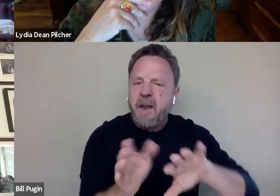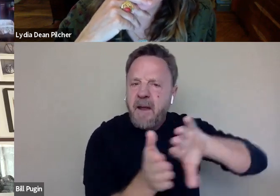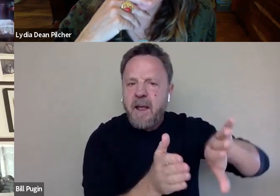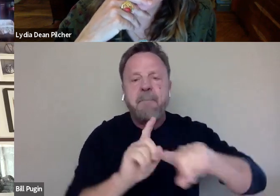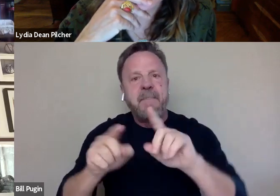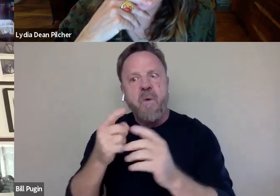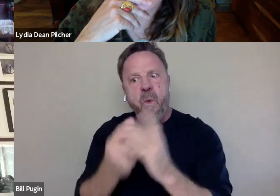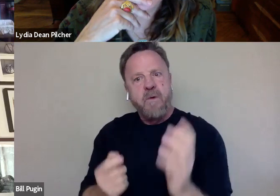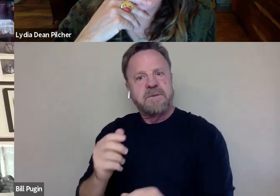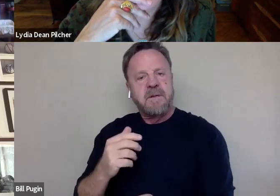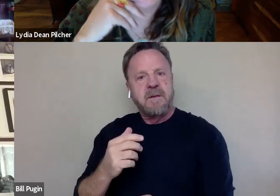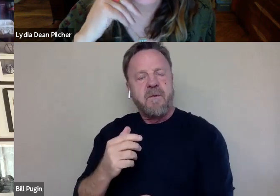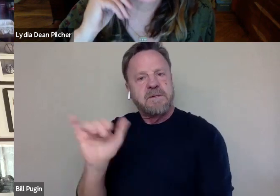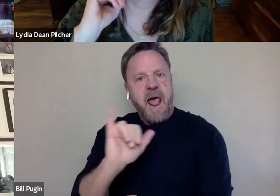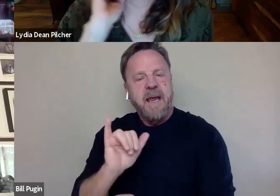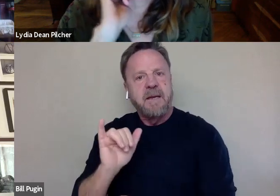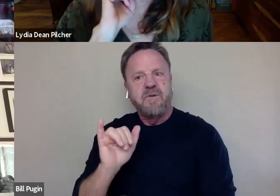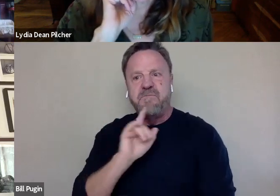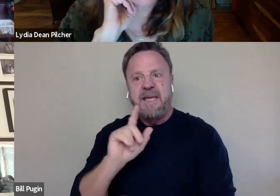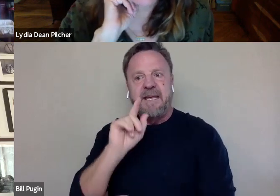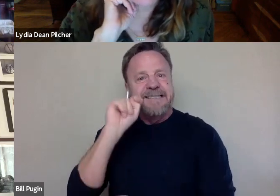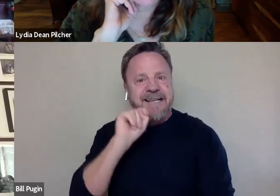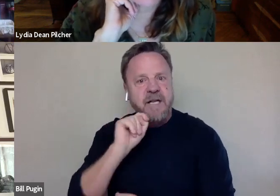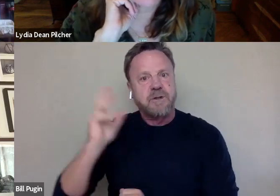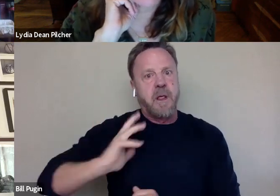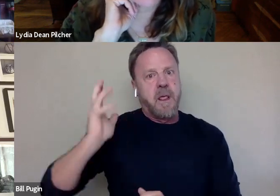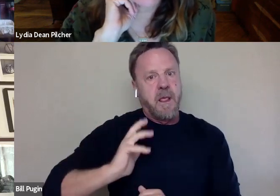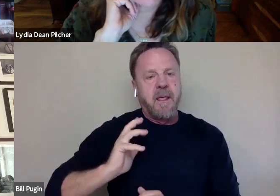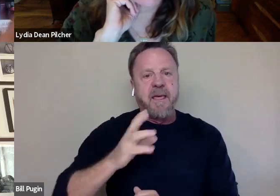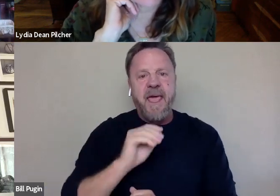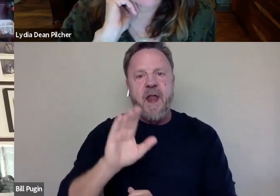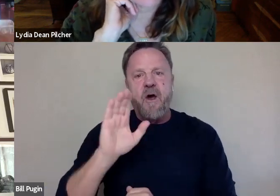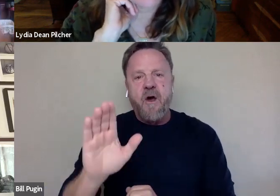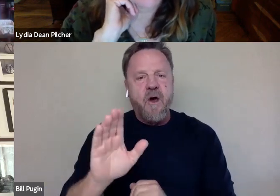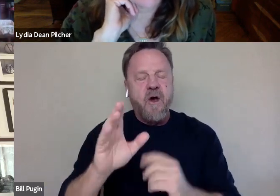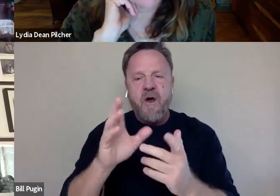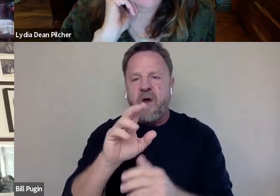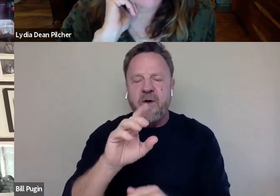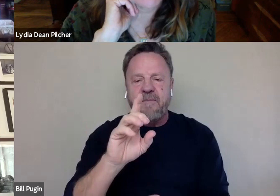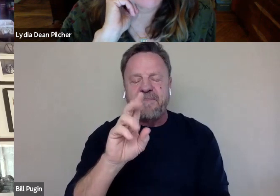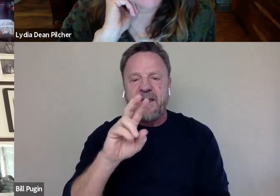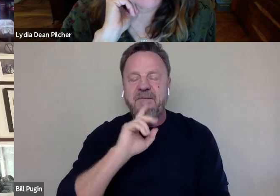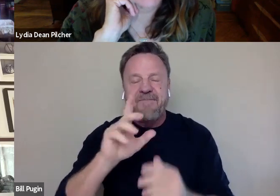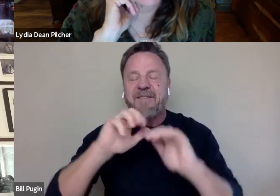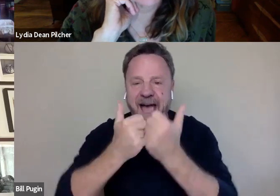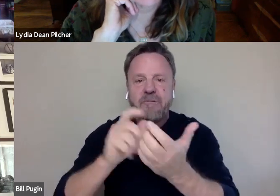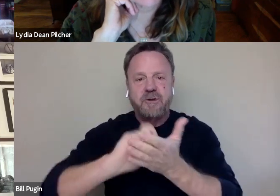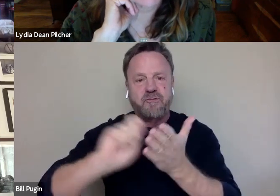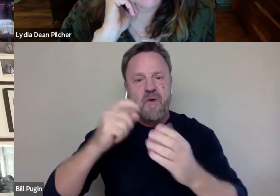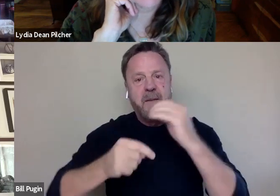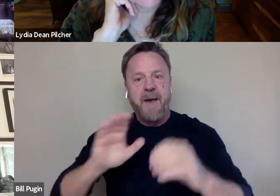it was like to be a teenager then, and her real vivacity that came through in the way she wrote about